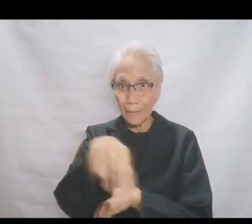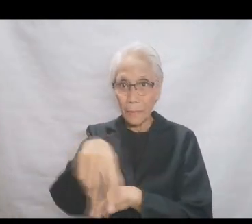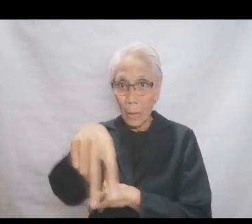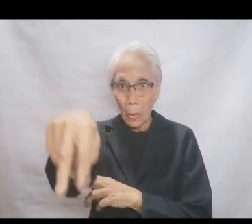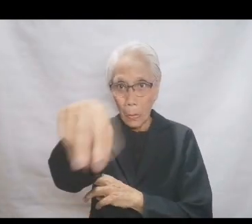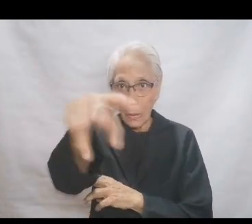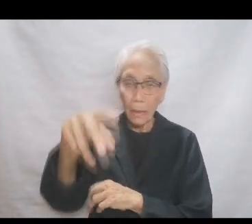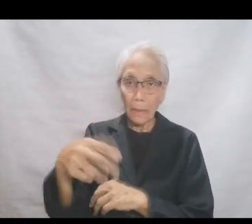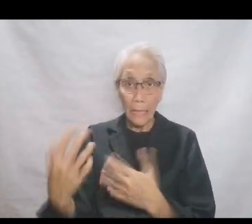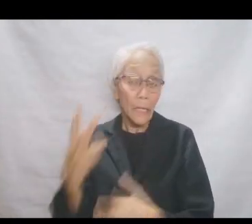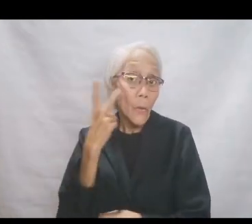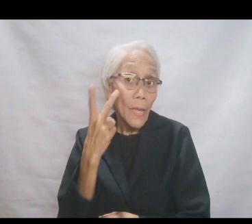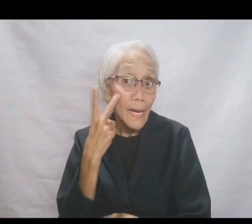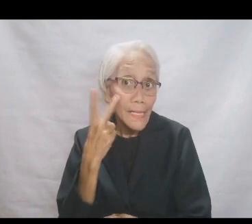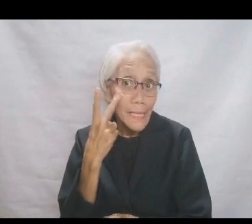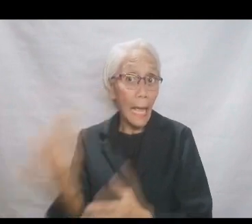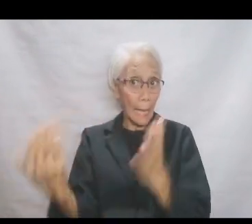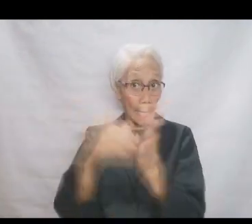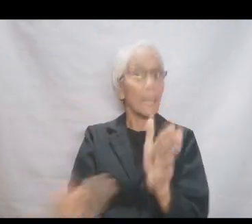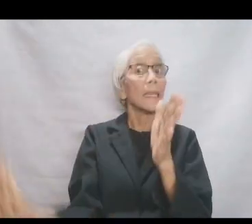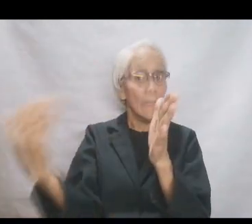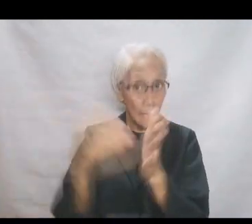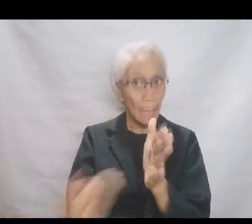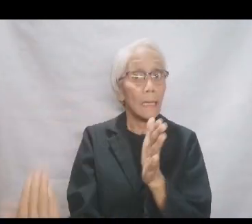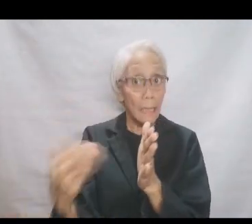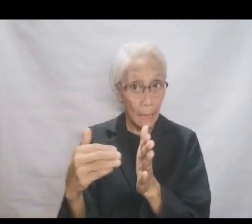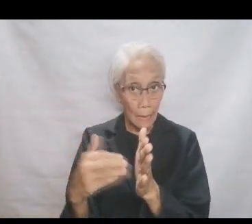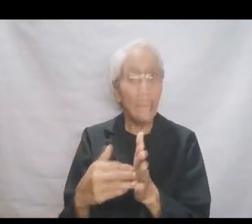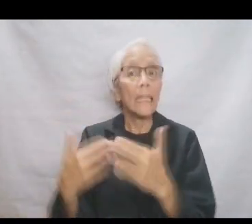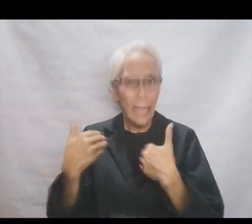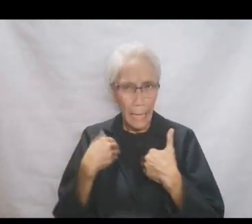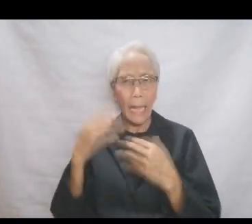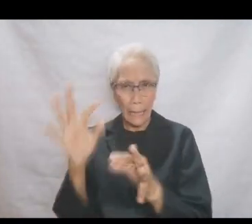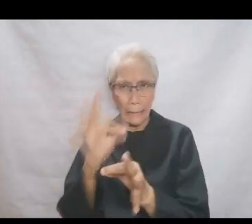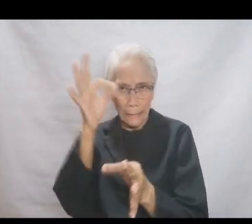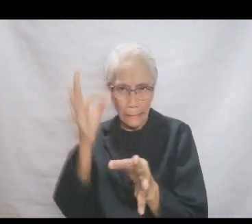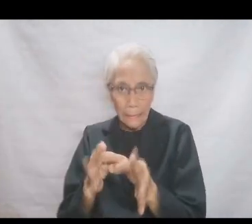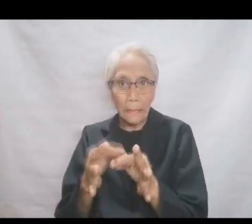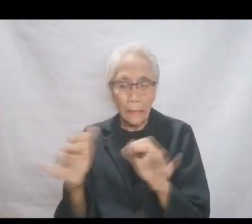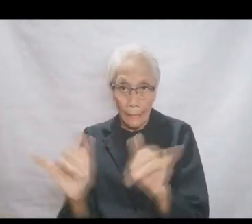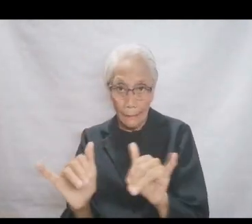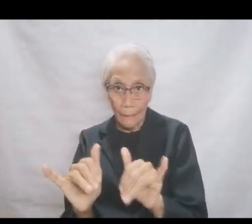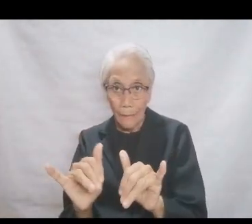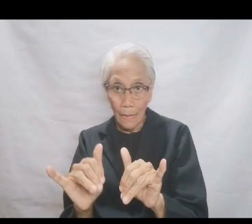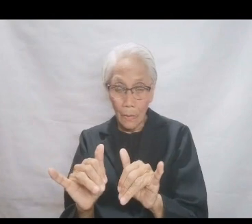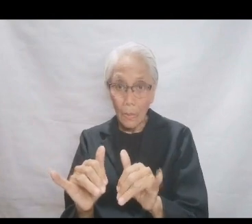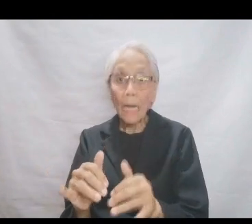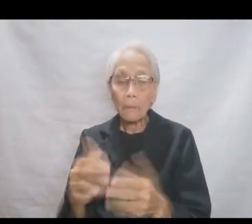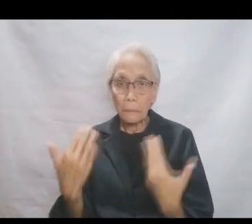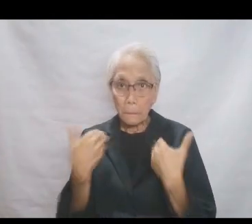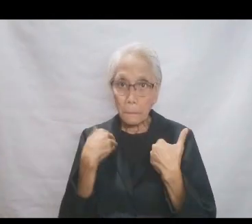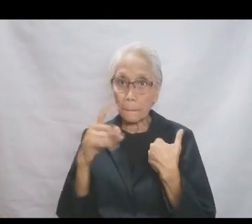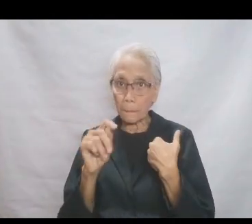and the staggering thing about it is that we are seeing again and again and again these exact same type of